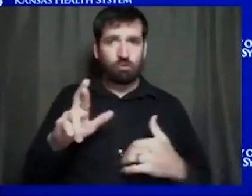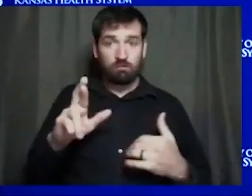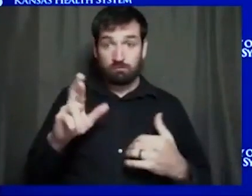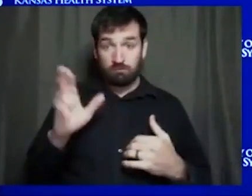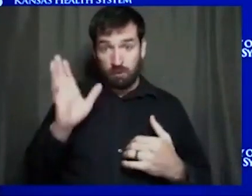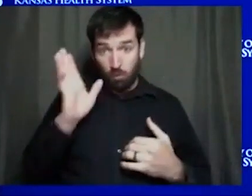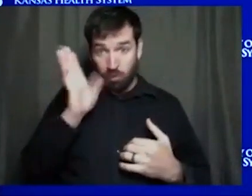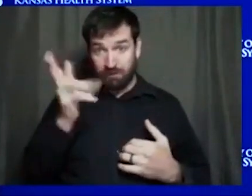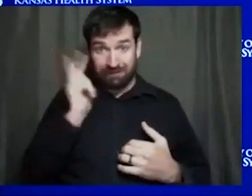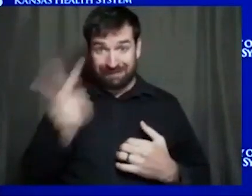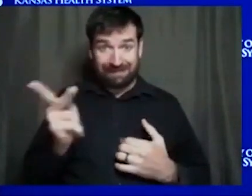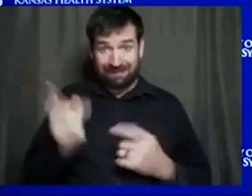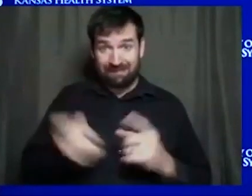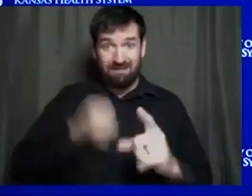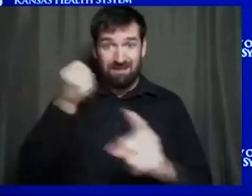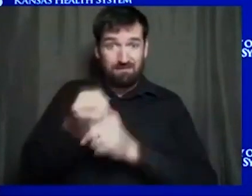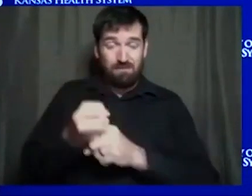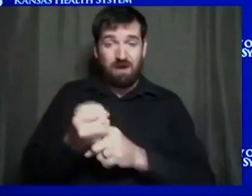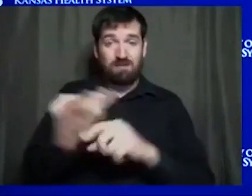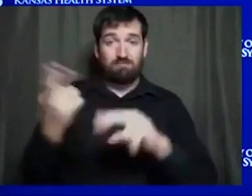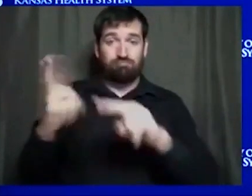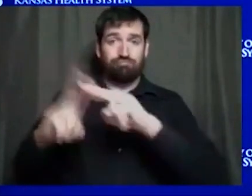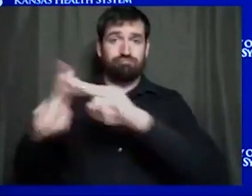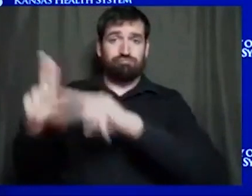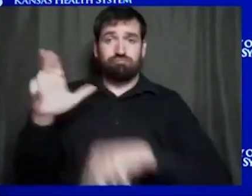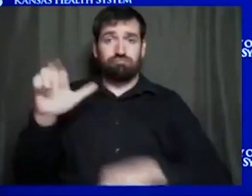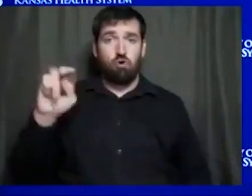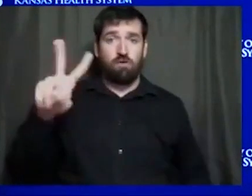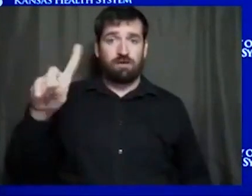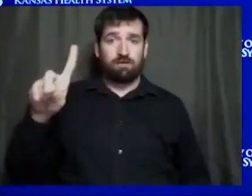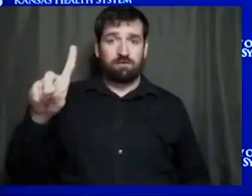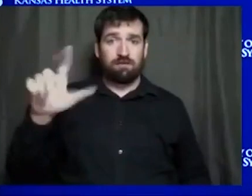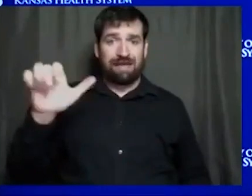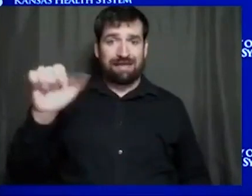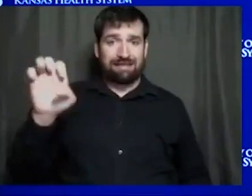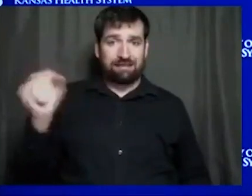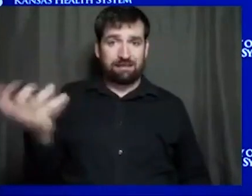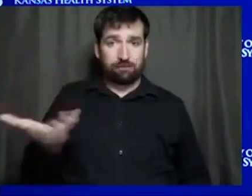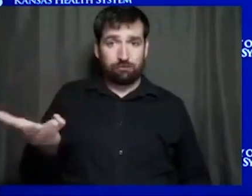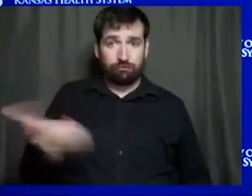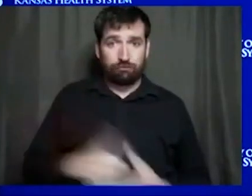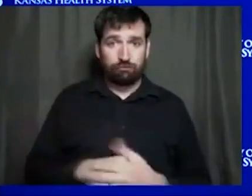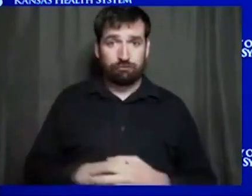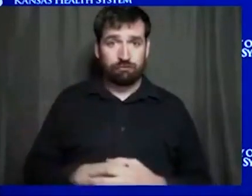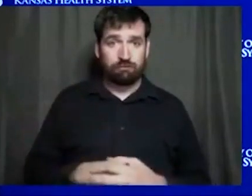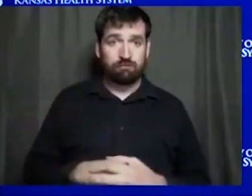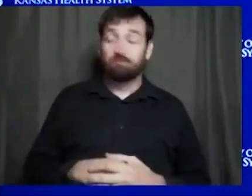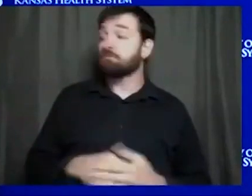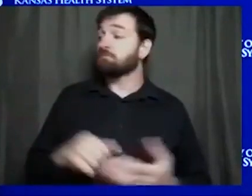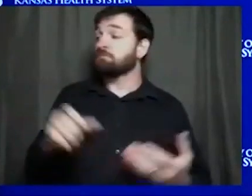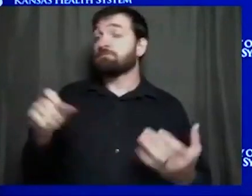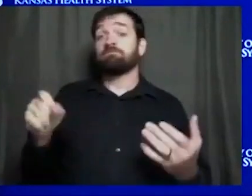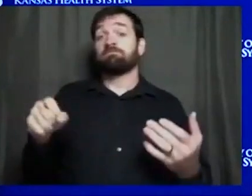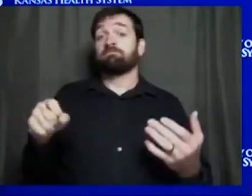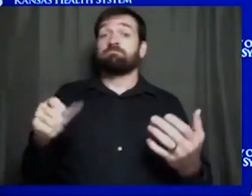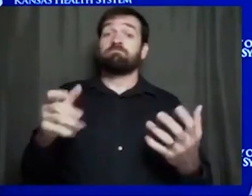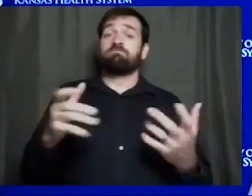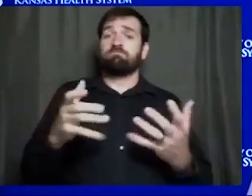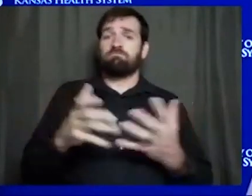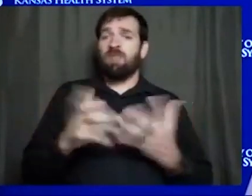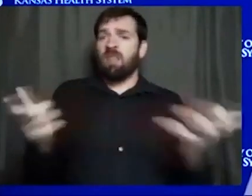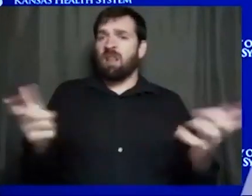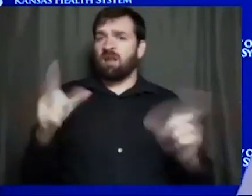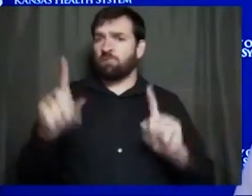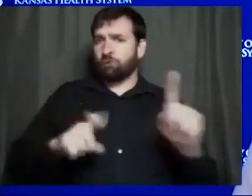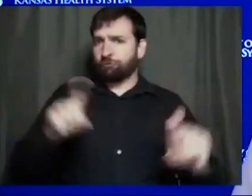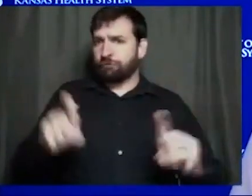the impact of these events on our COVID cases here in Kansas City? Yeah, I mean, there's a lot of questions in there. You know, how concerned do we have to